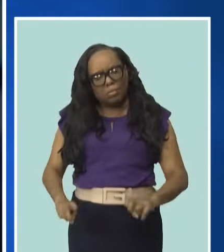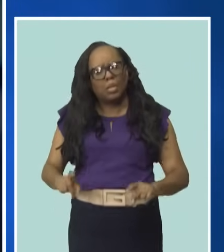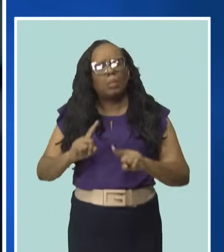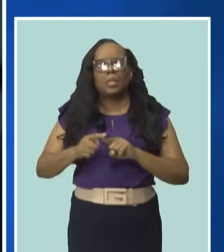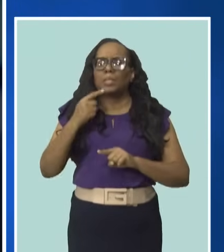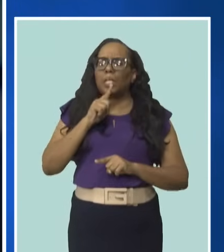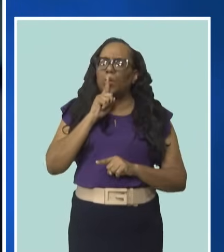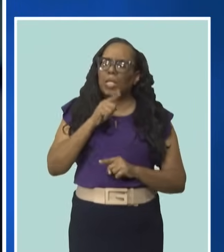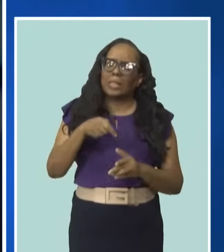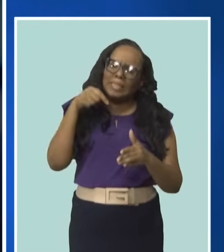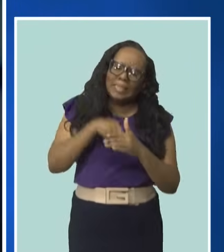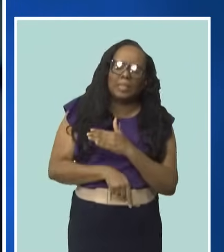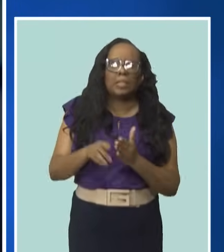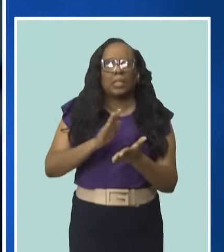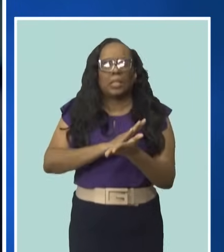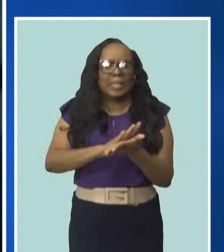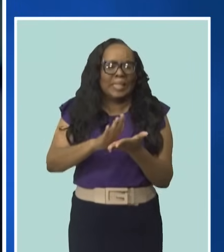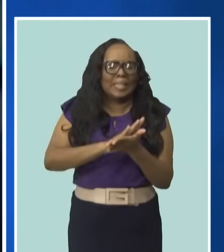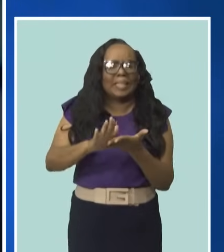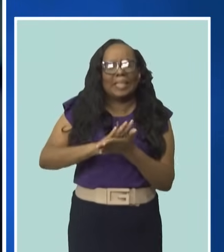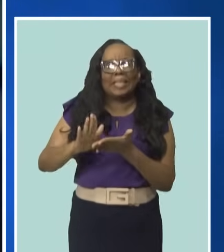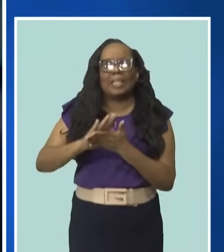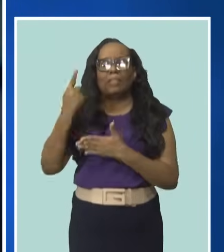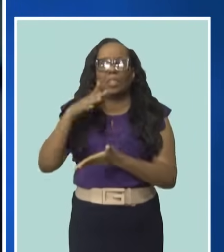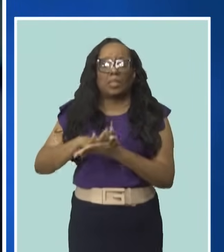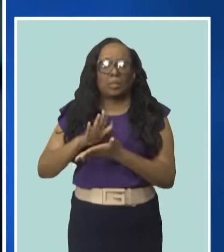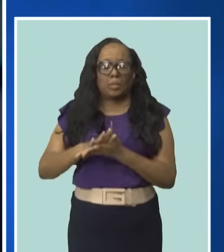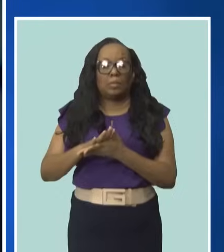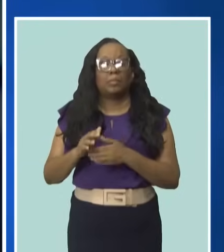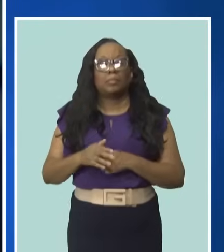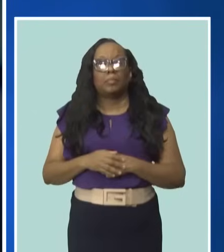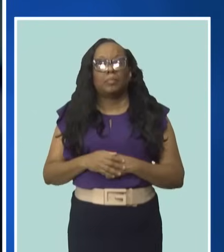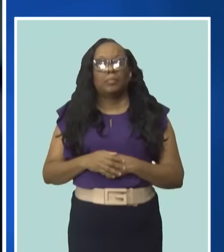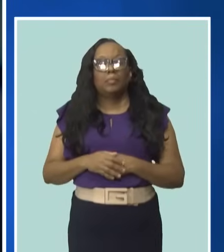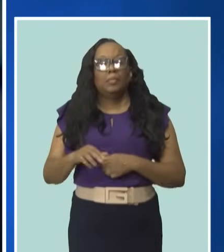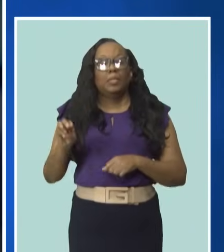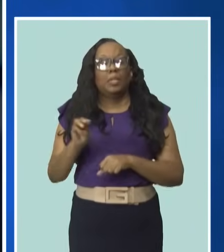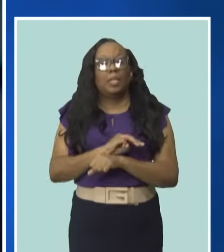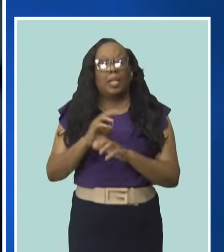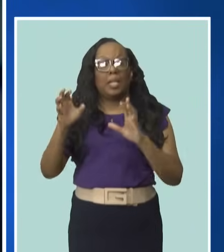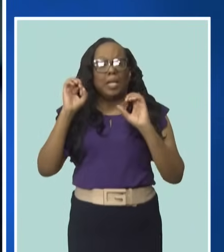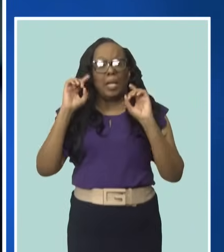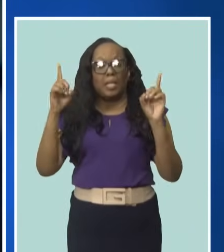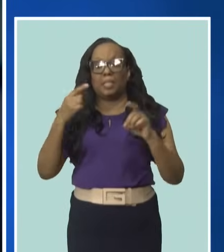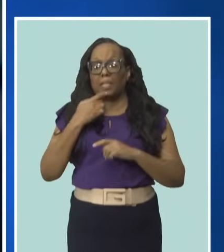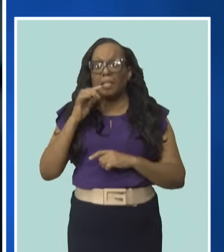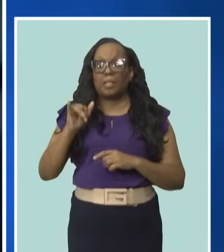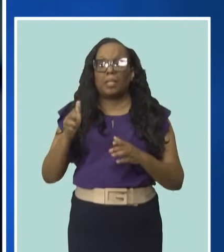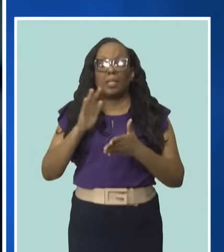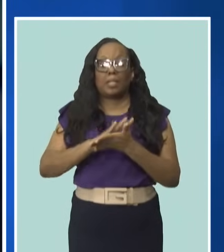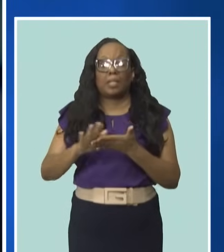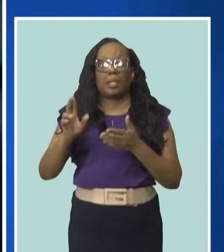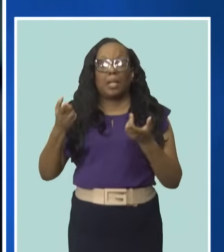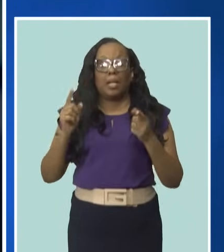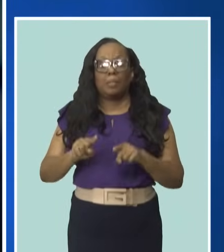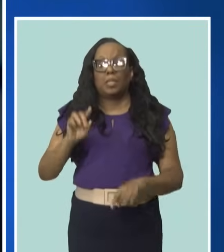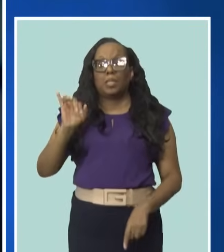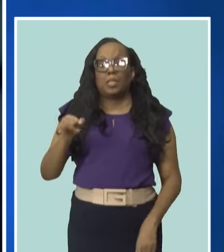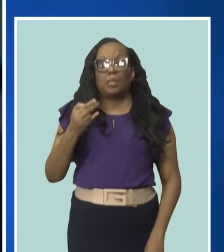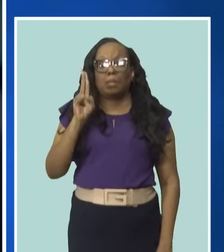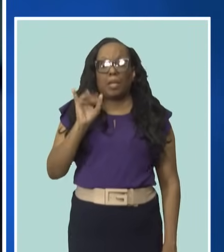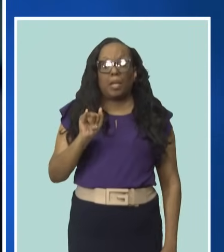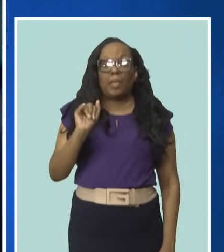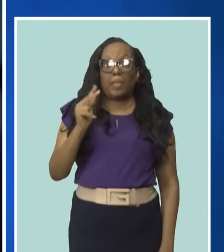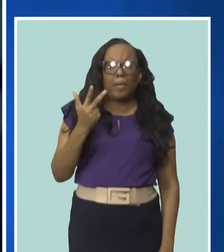industrial cleaning of the school be undertaken. The Education Ministry says that cleaning was done on July 3rd and